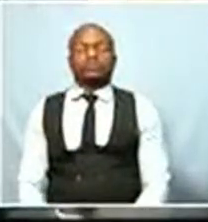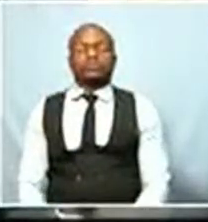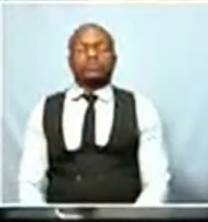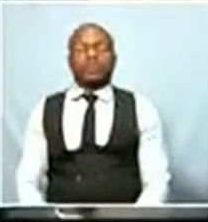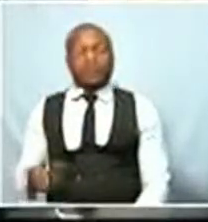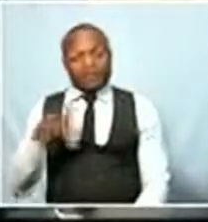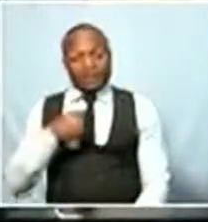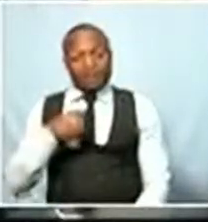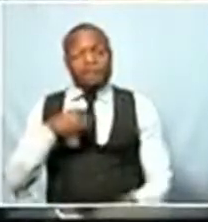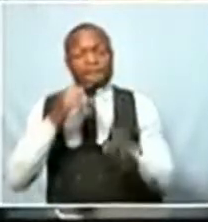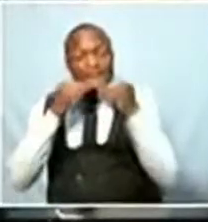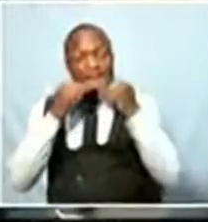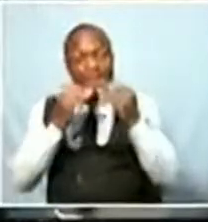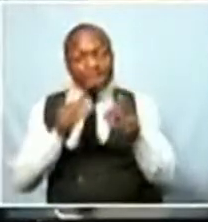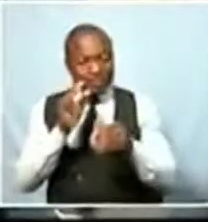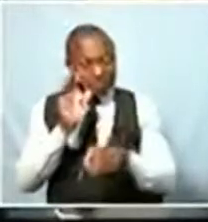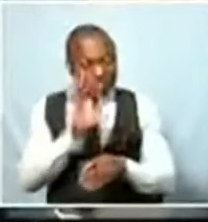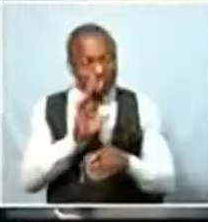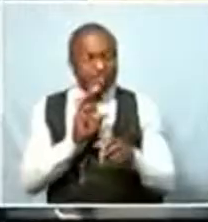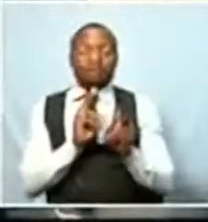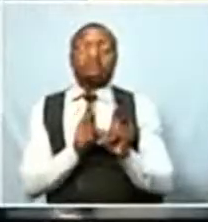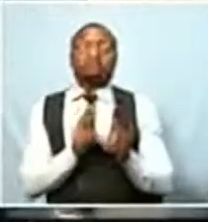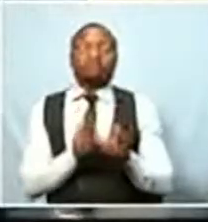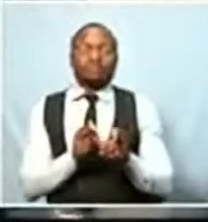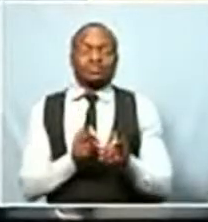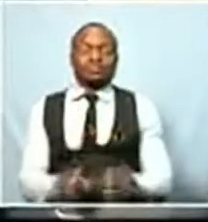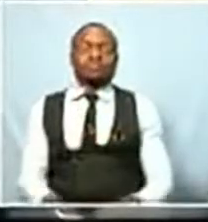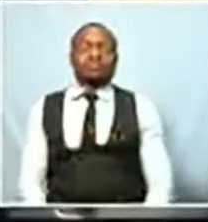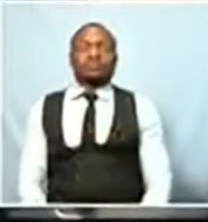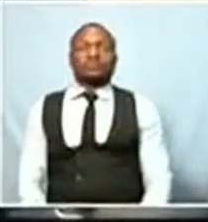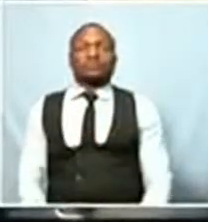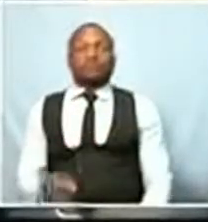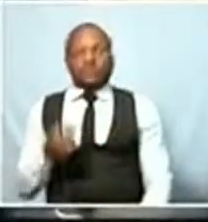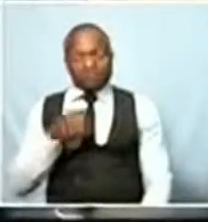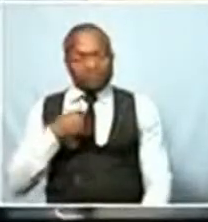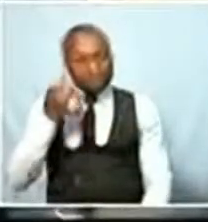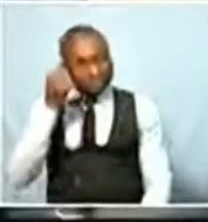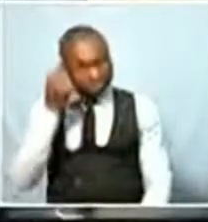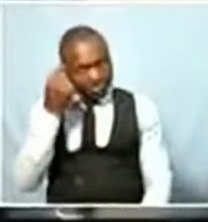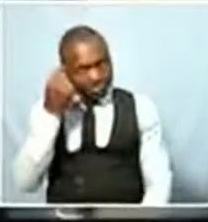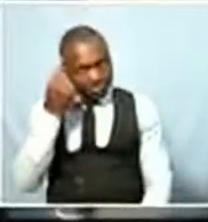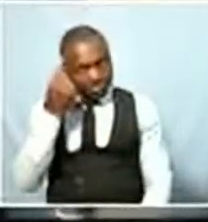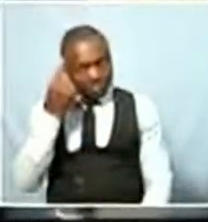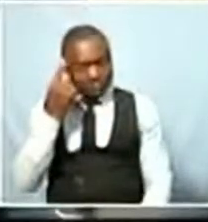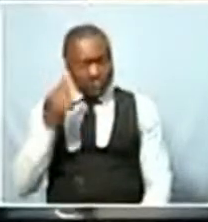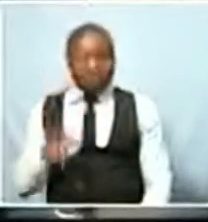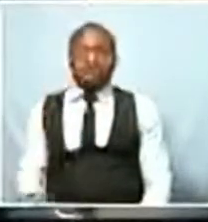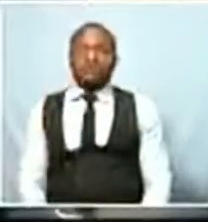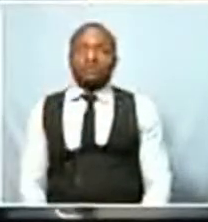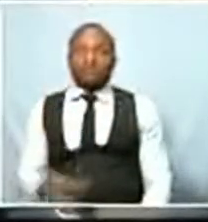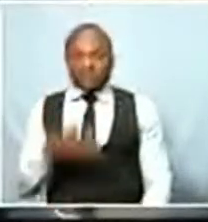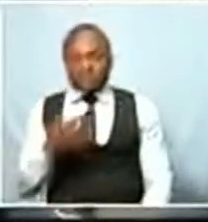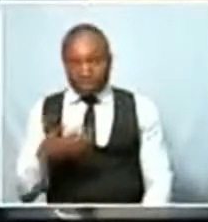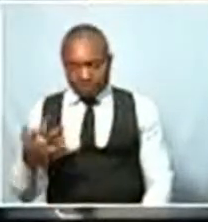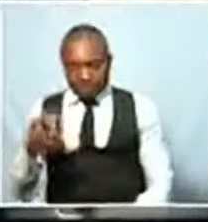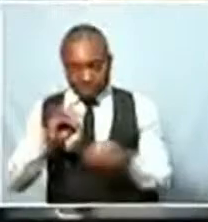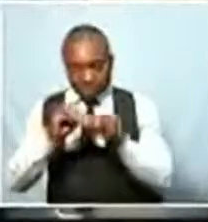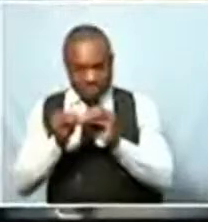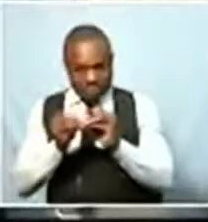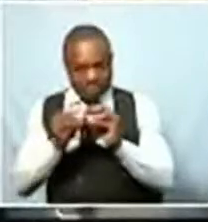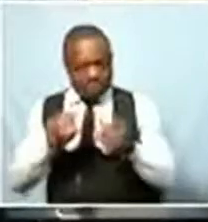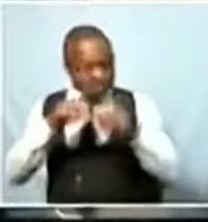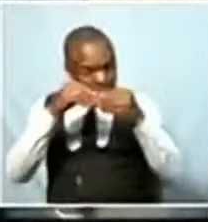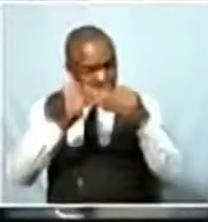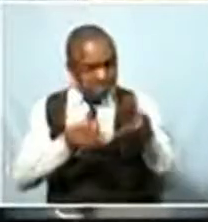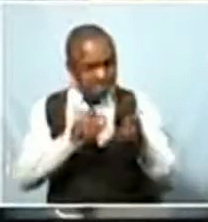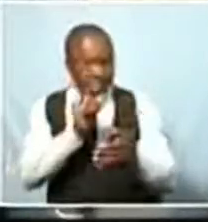I appreciate your responses, and certainly I understand the aspect of ceilings, how they are given